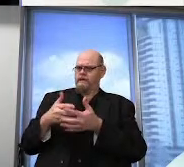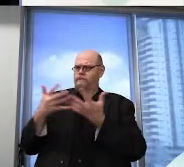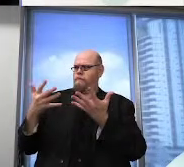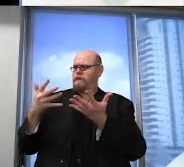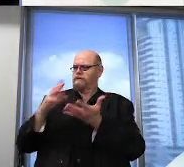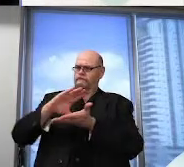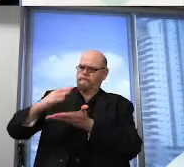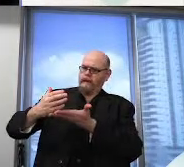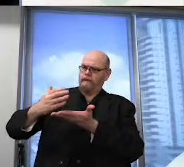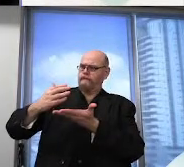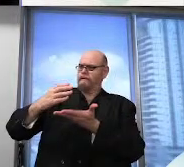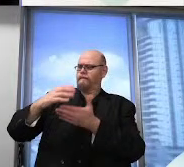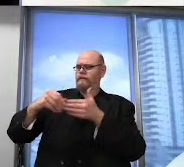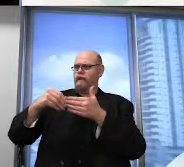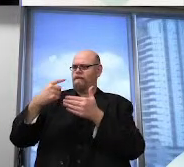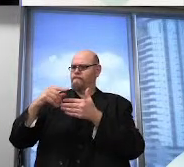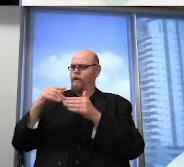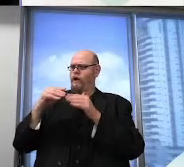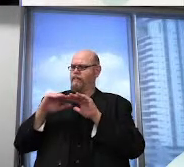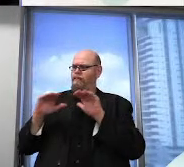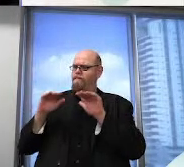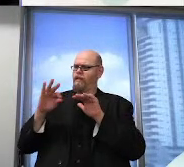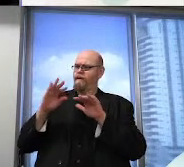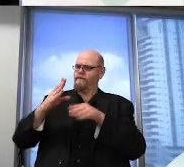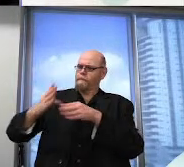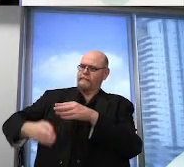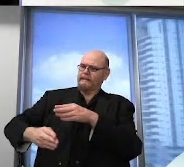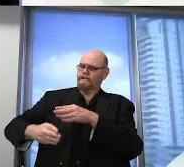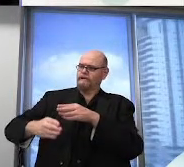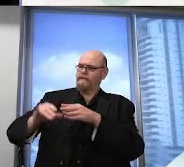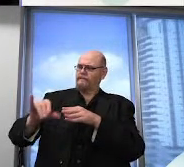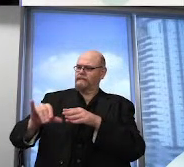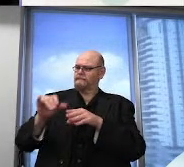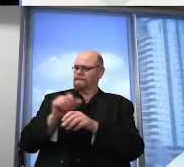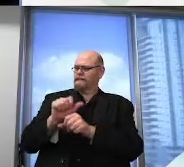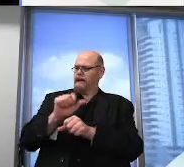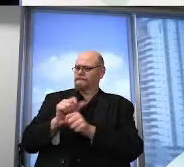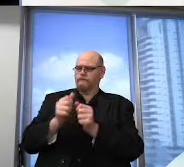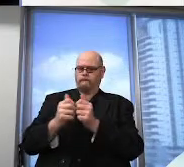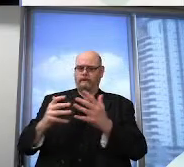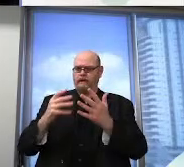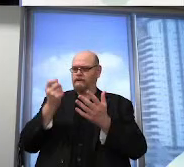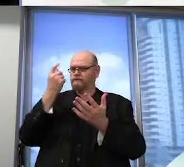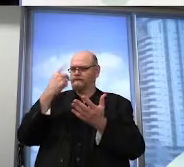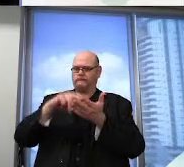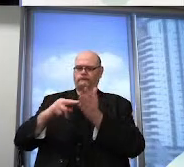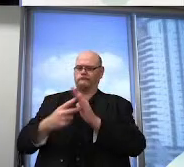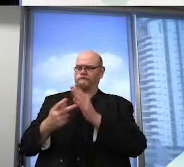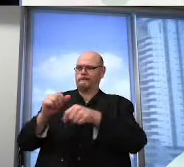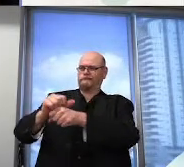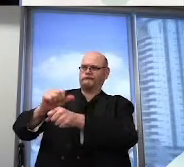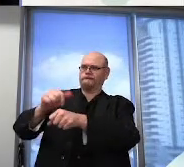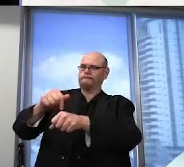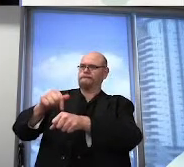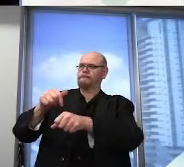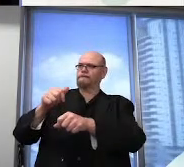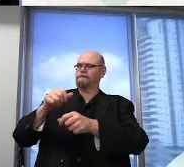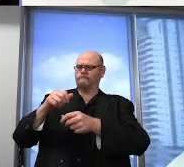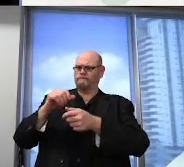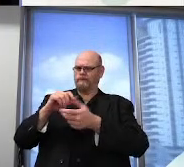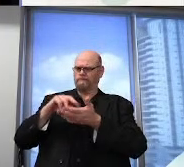amount of dollars for a certain level of completion of this task without having a clear definition of what